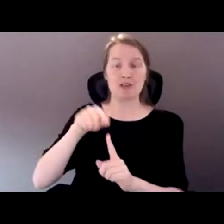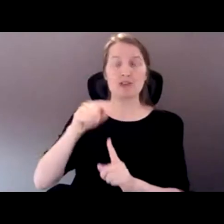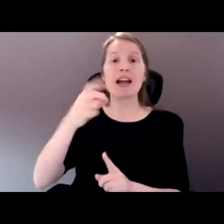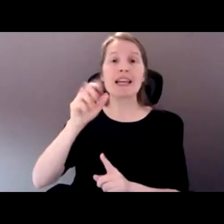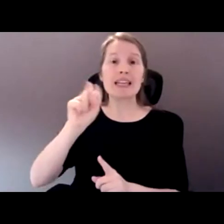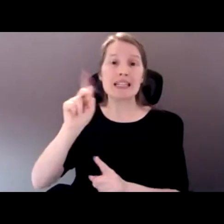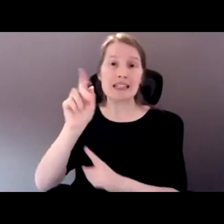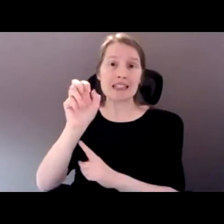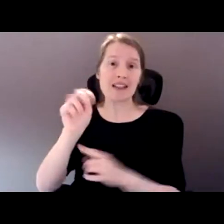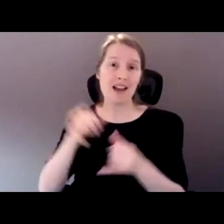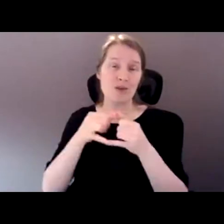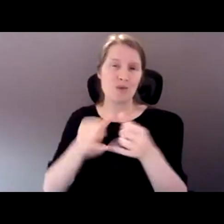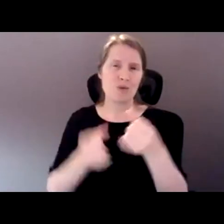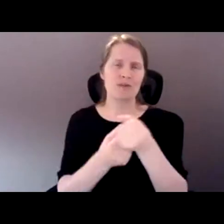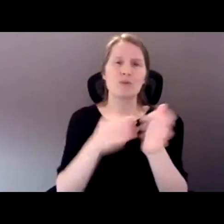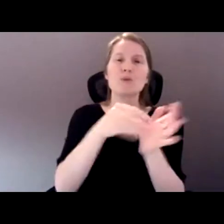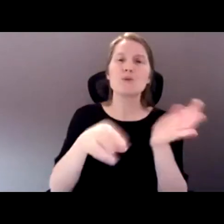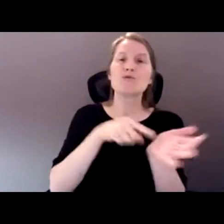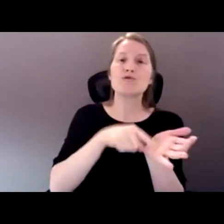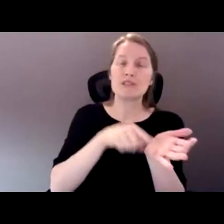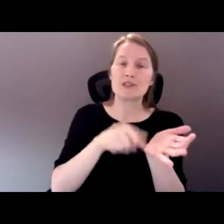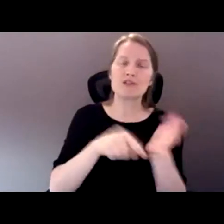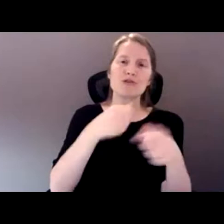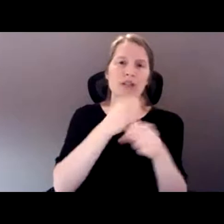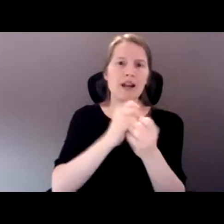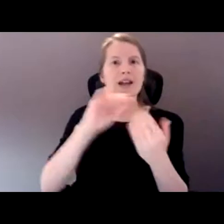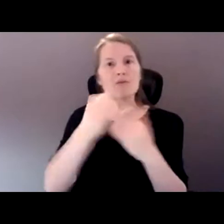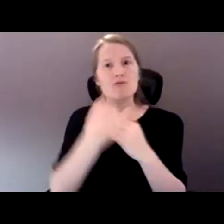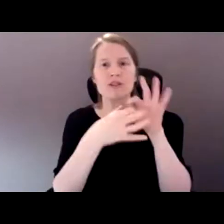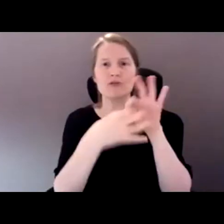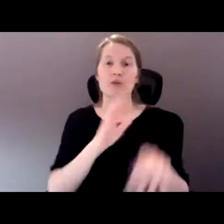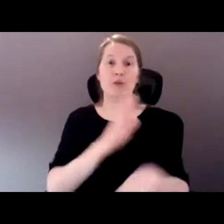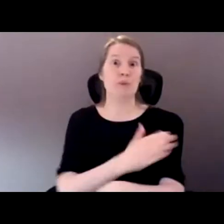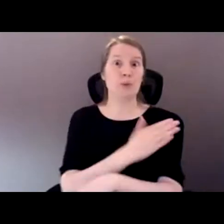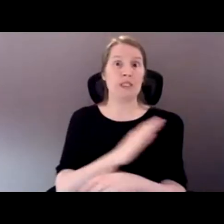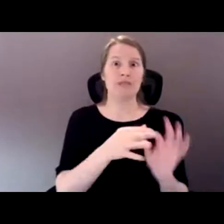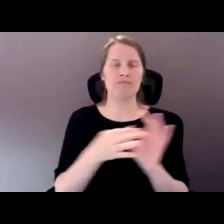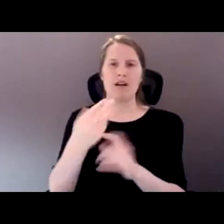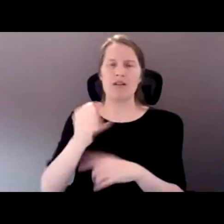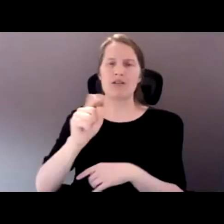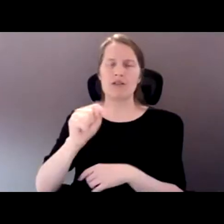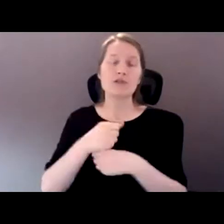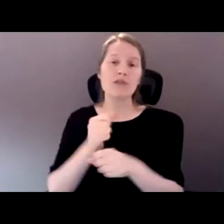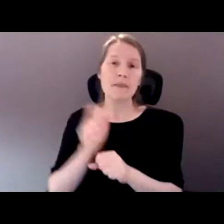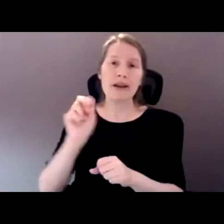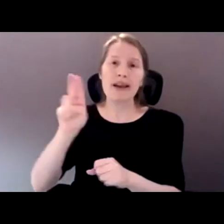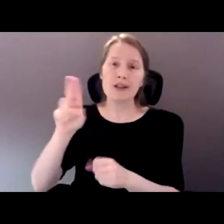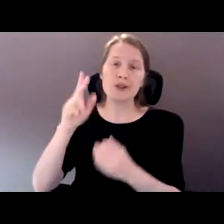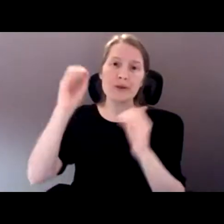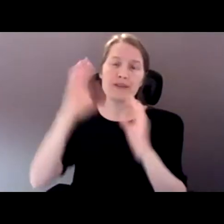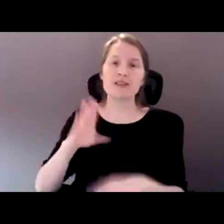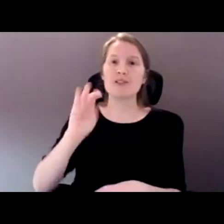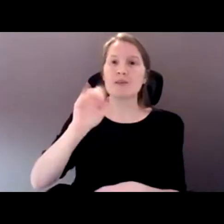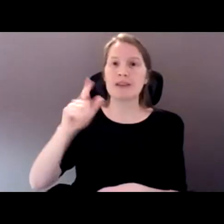which supports student research and creative projects on music and the Holocaust, was created by Northeastern University professor Bill